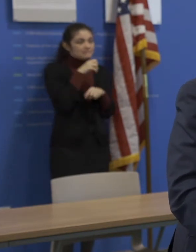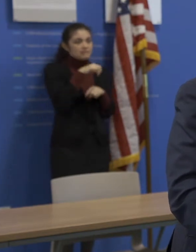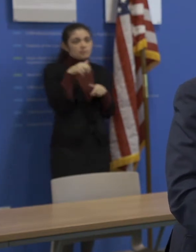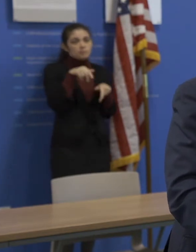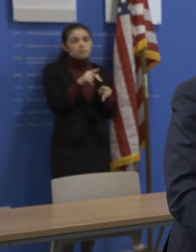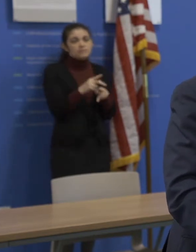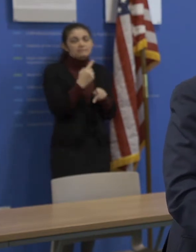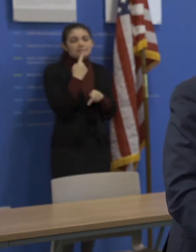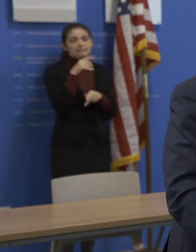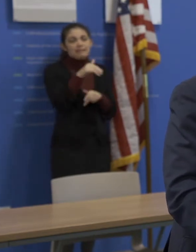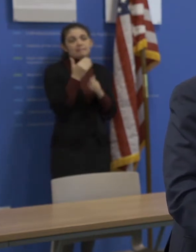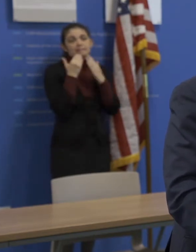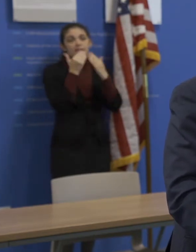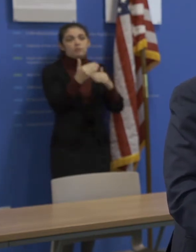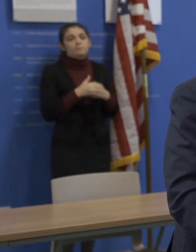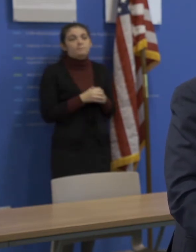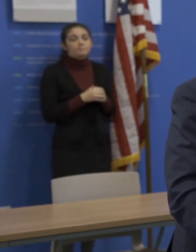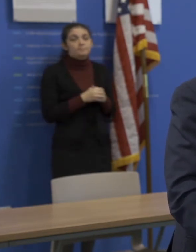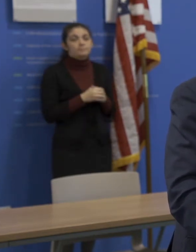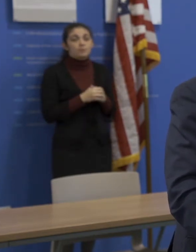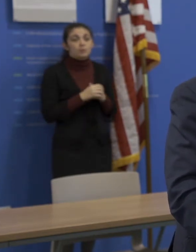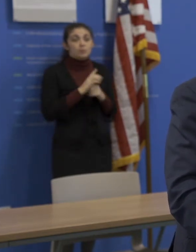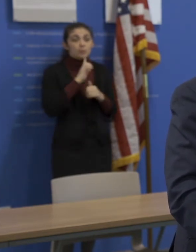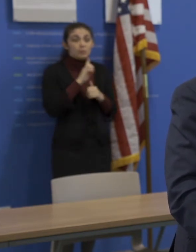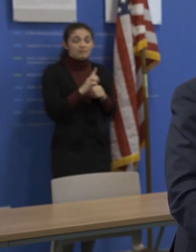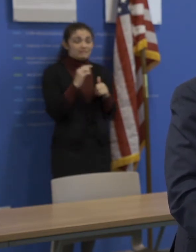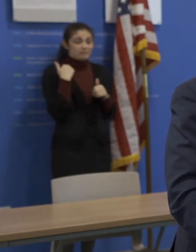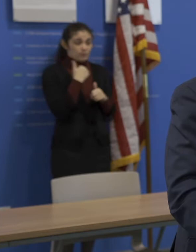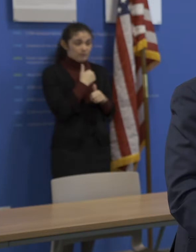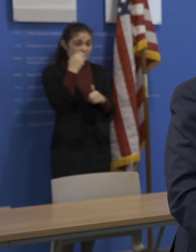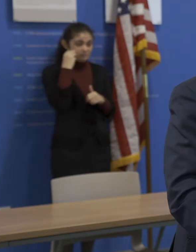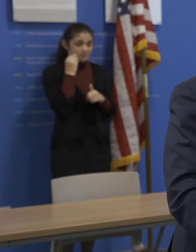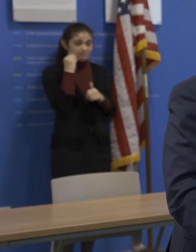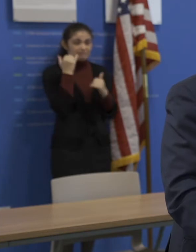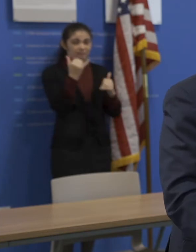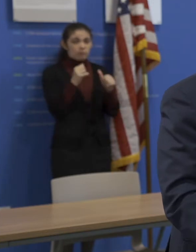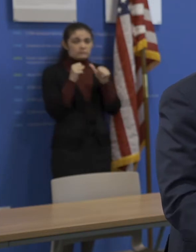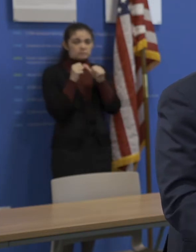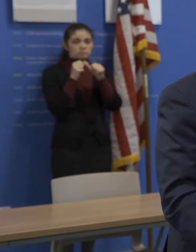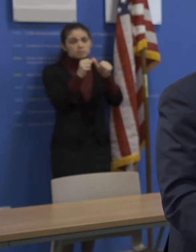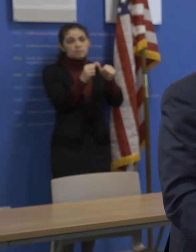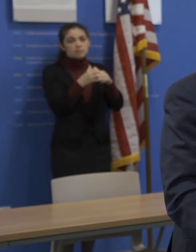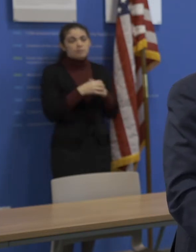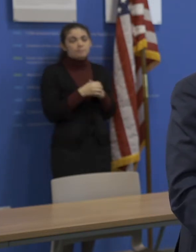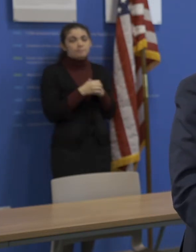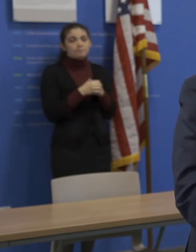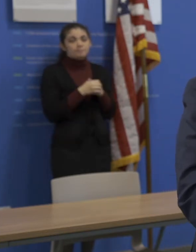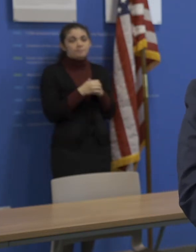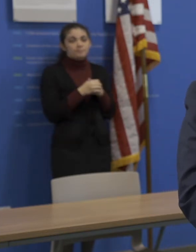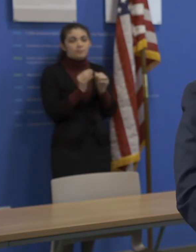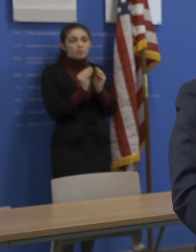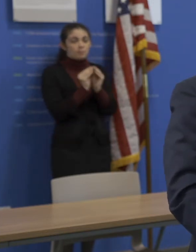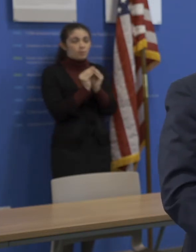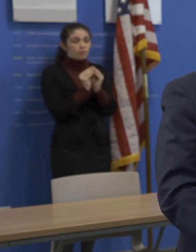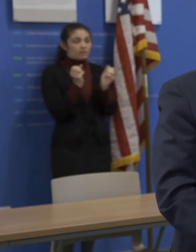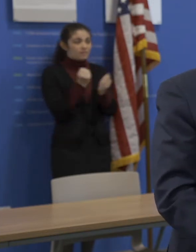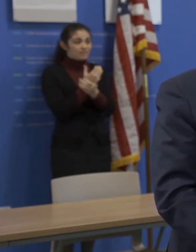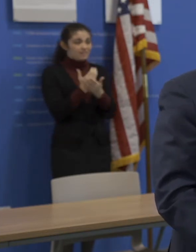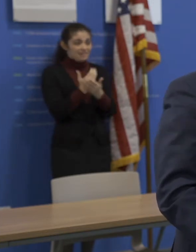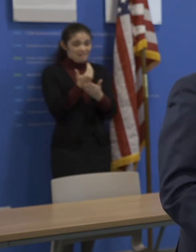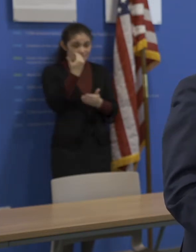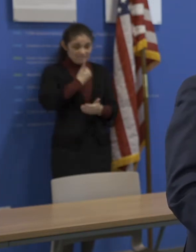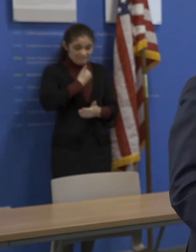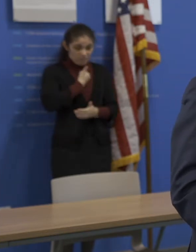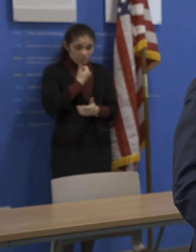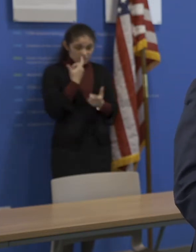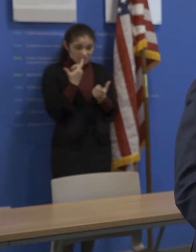thank them publicly. The crisis that we're going through continues to drive virtually everything that I'm